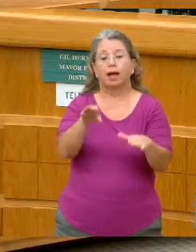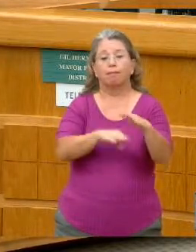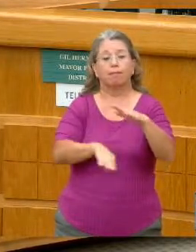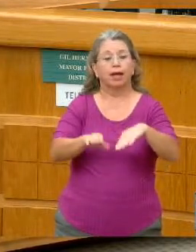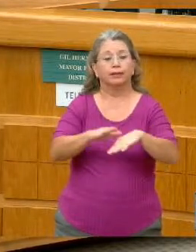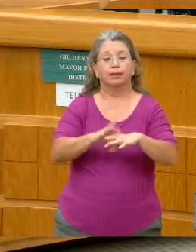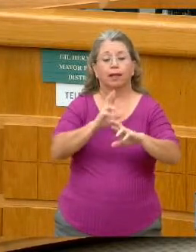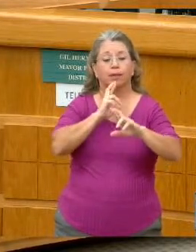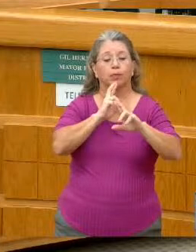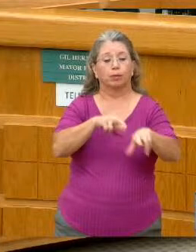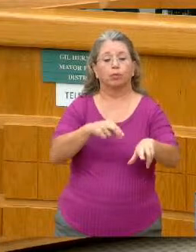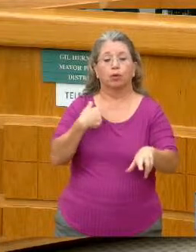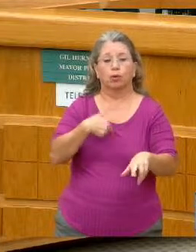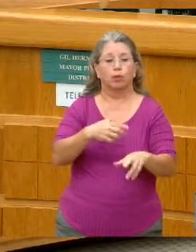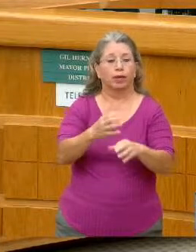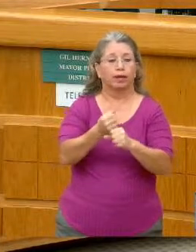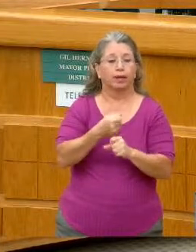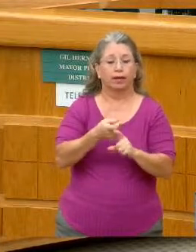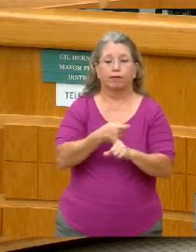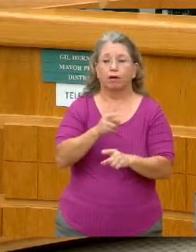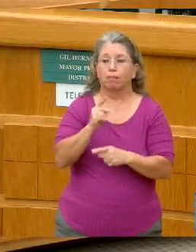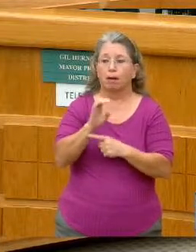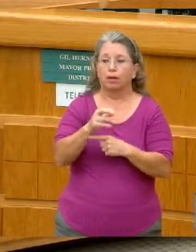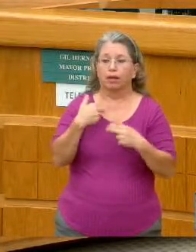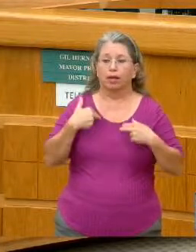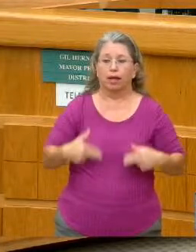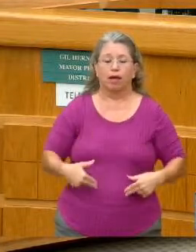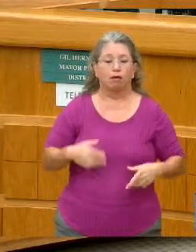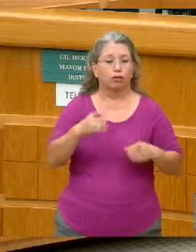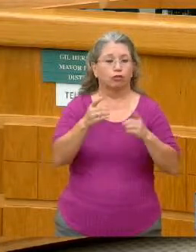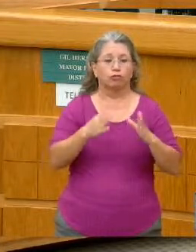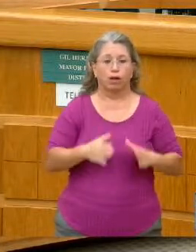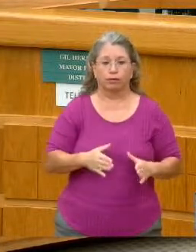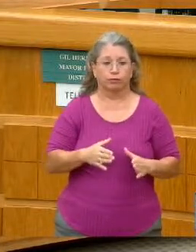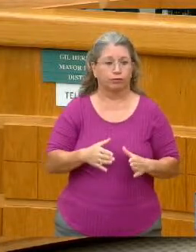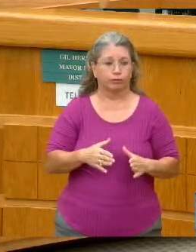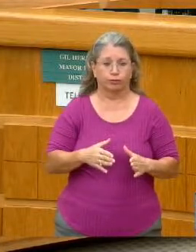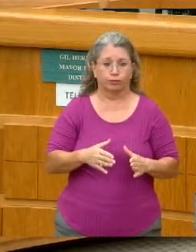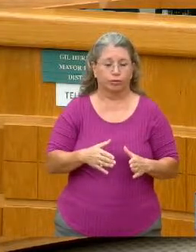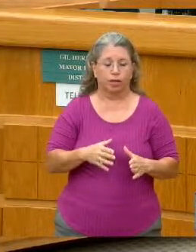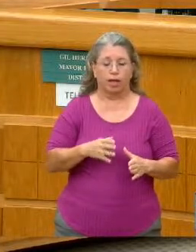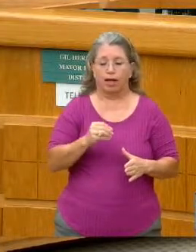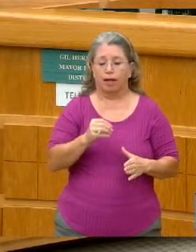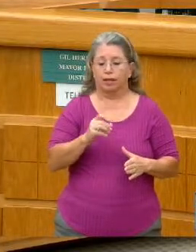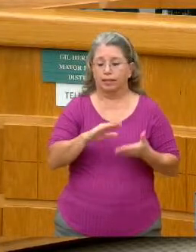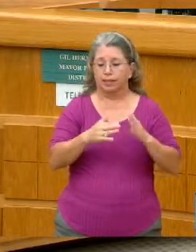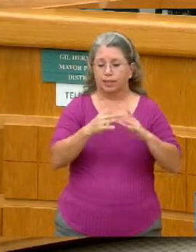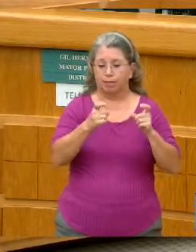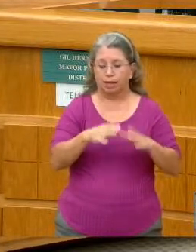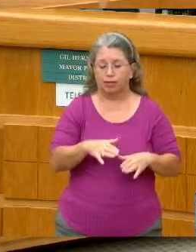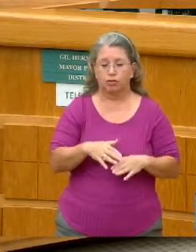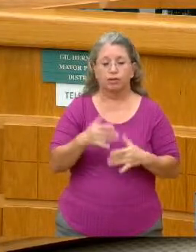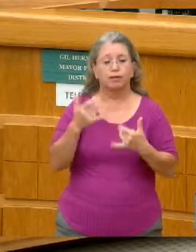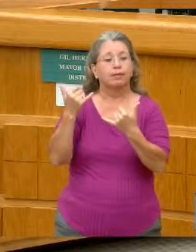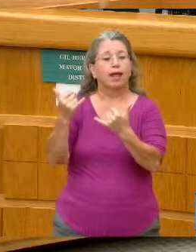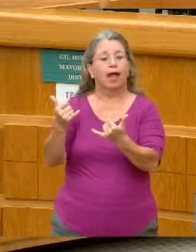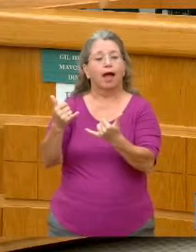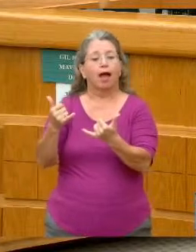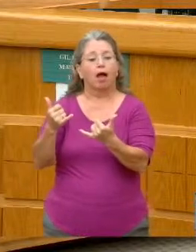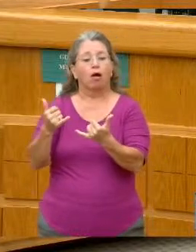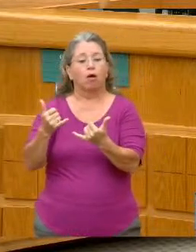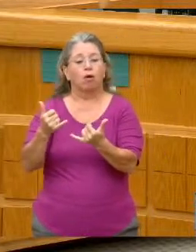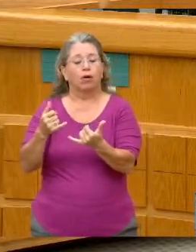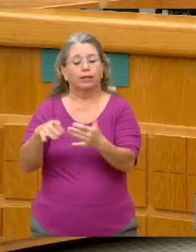today from Public Health Director Rodriguez and Manager Zanoni. It's based on death certificates, and the